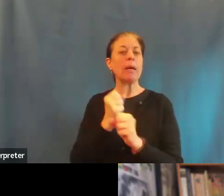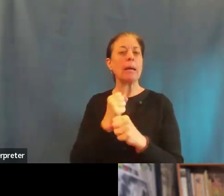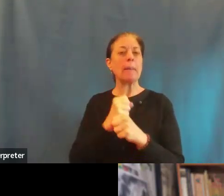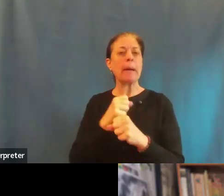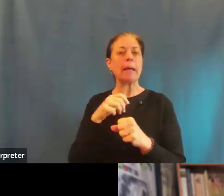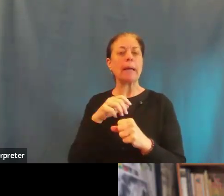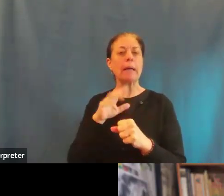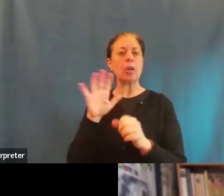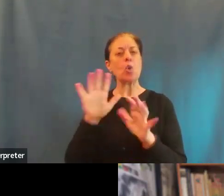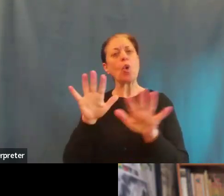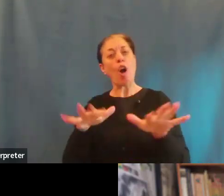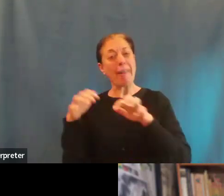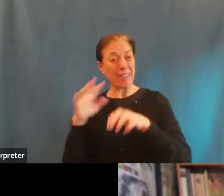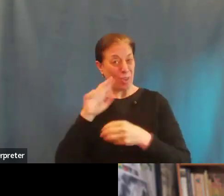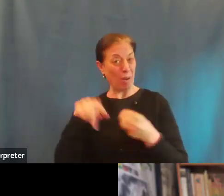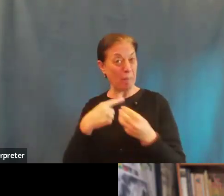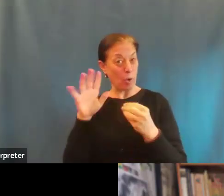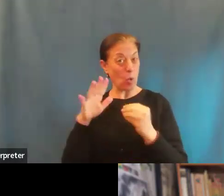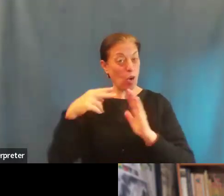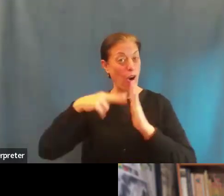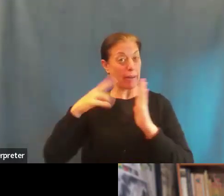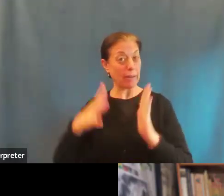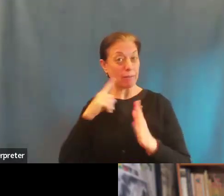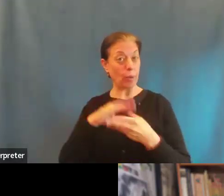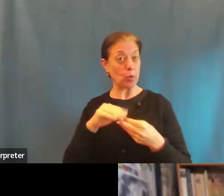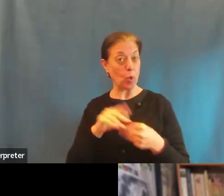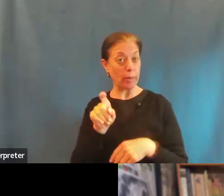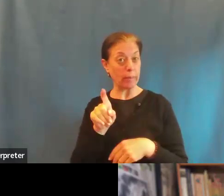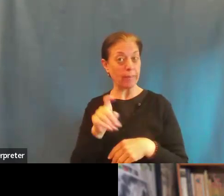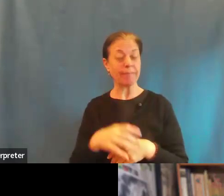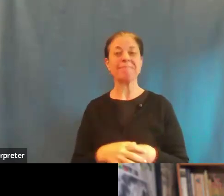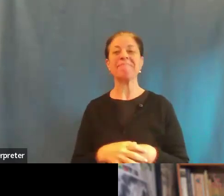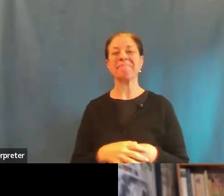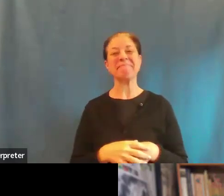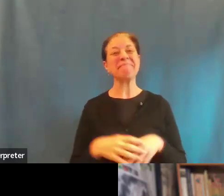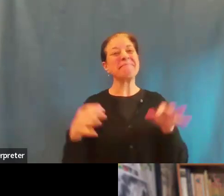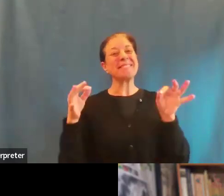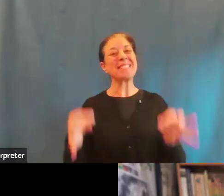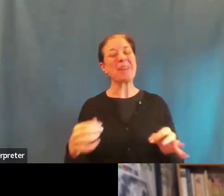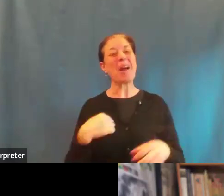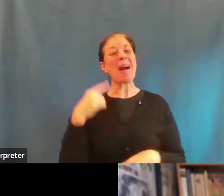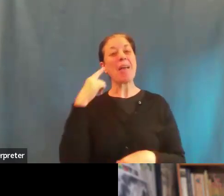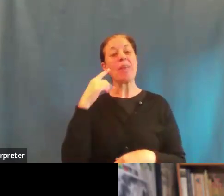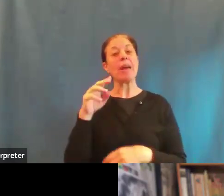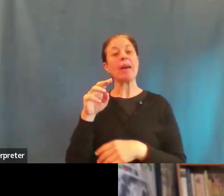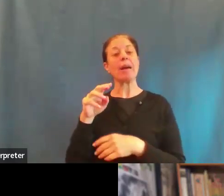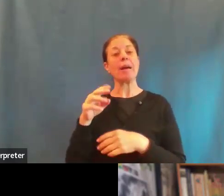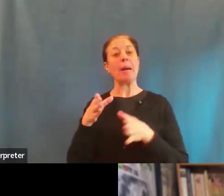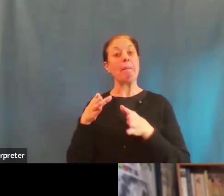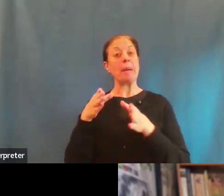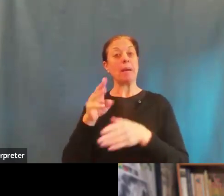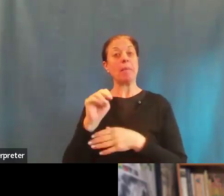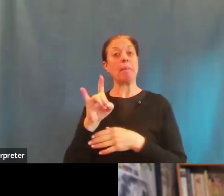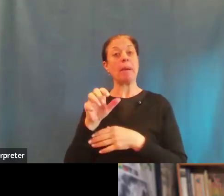like your audience for this story? Certainly. I think the medium helped a